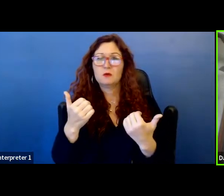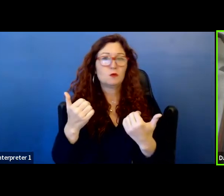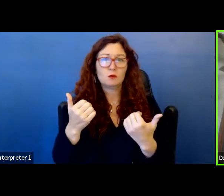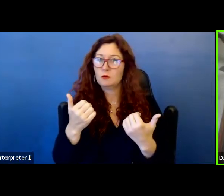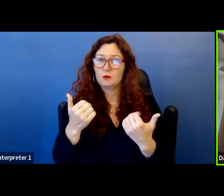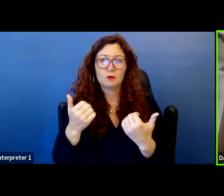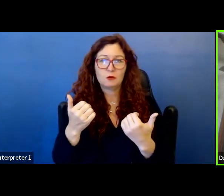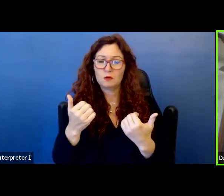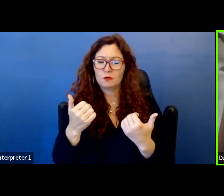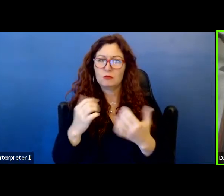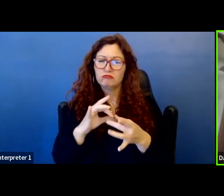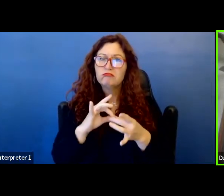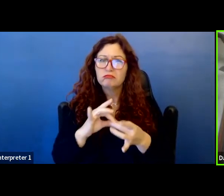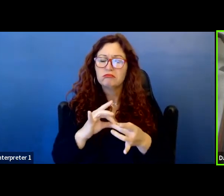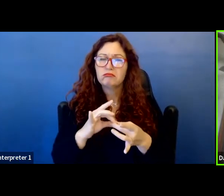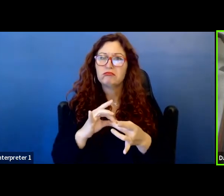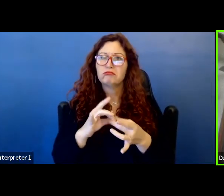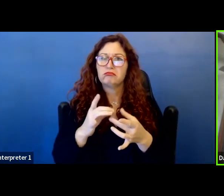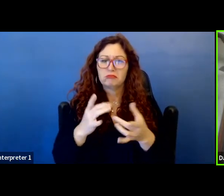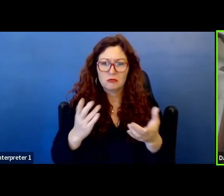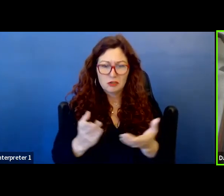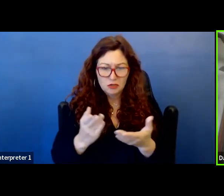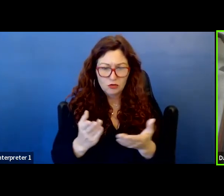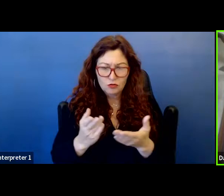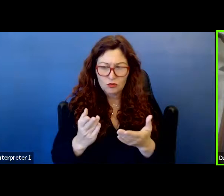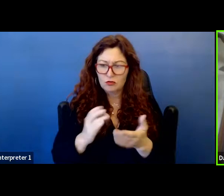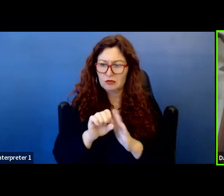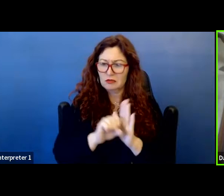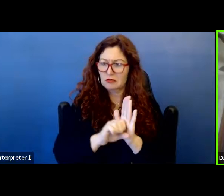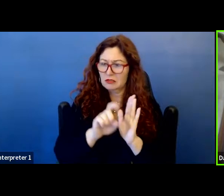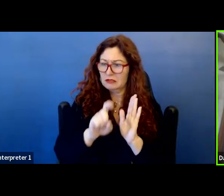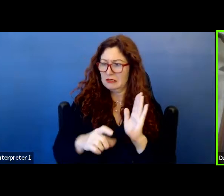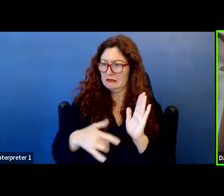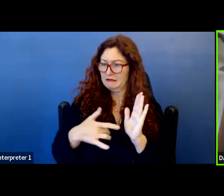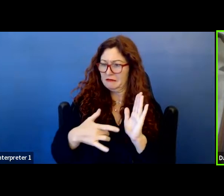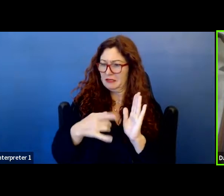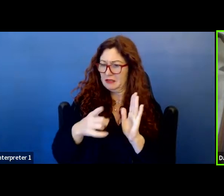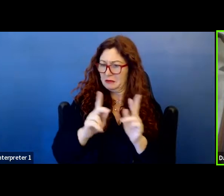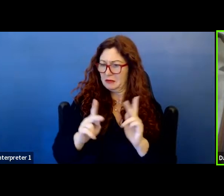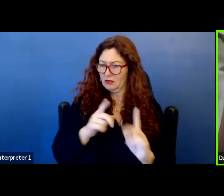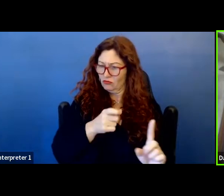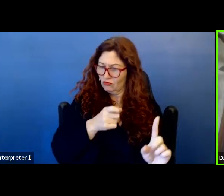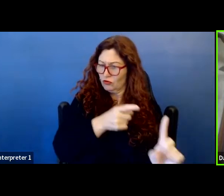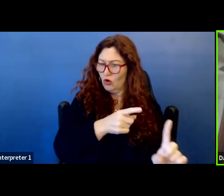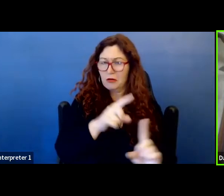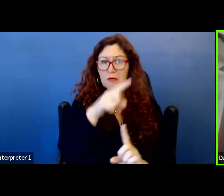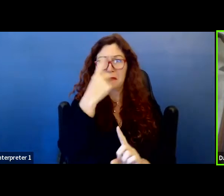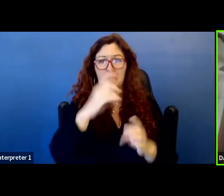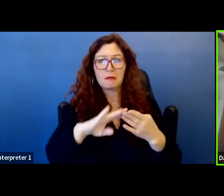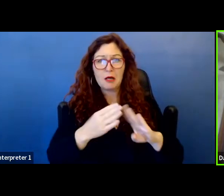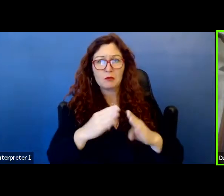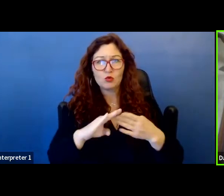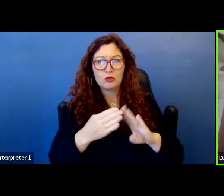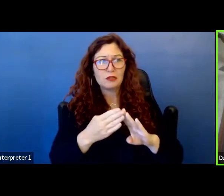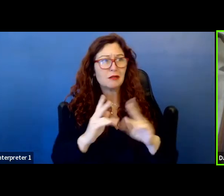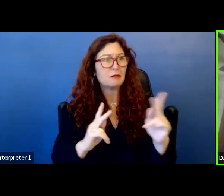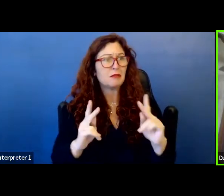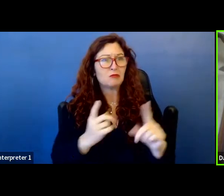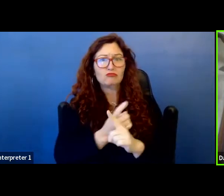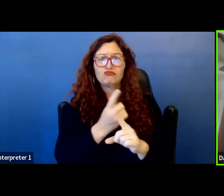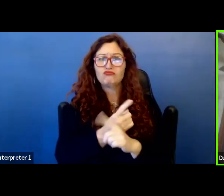horrifying incident targeting the black community people simply going on about their lives in buffalo new york is very